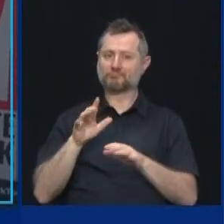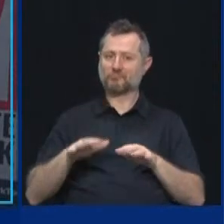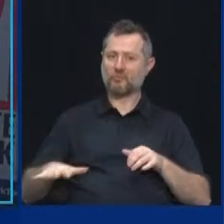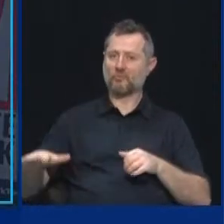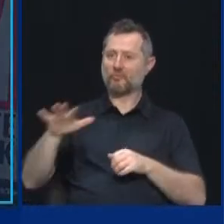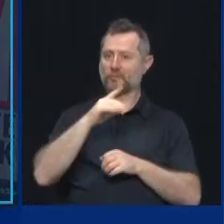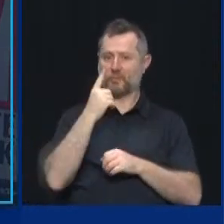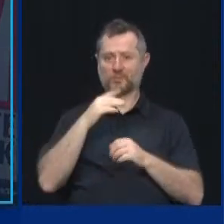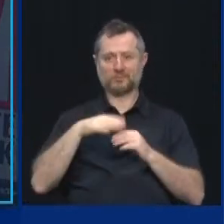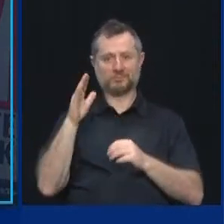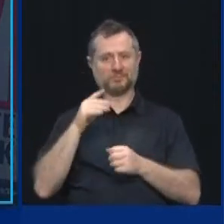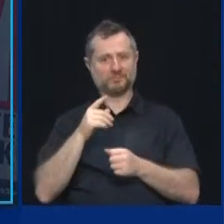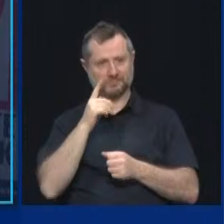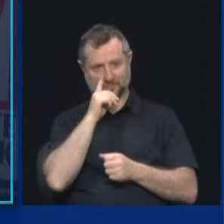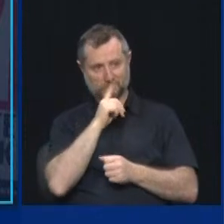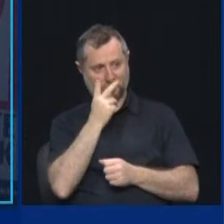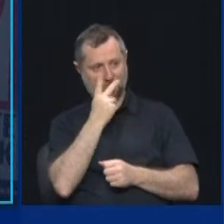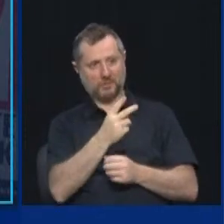68.6.